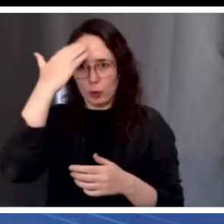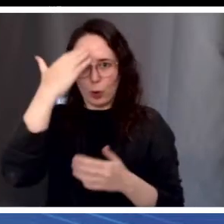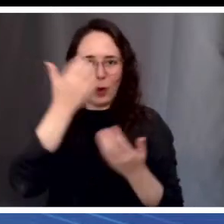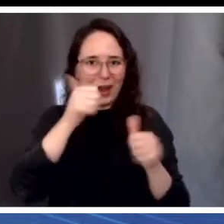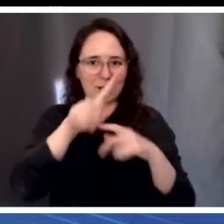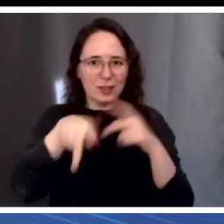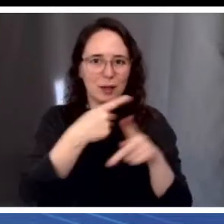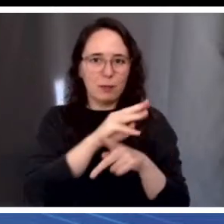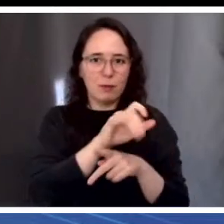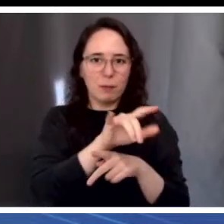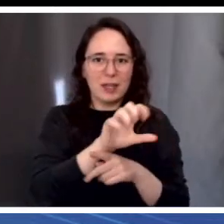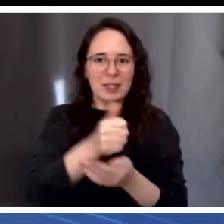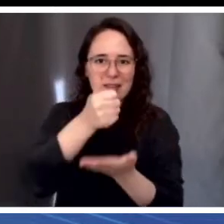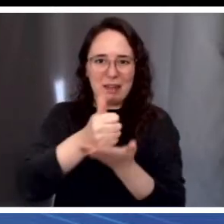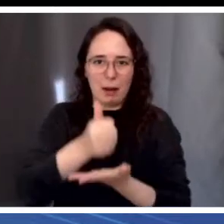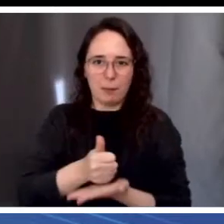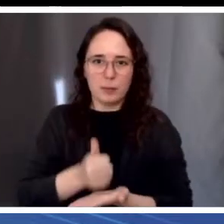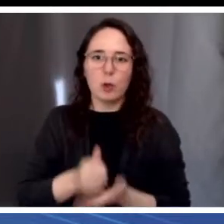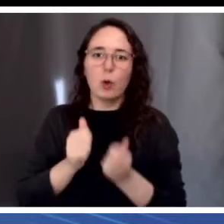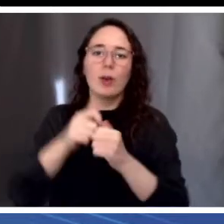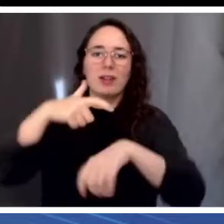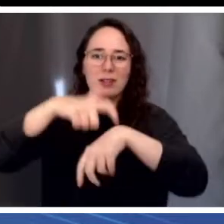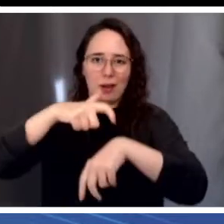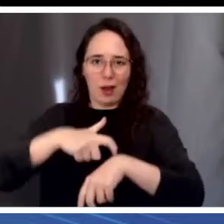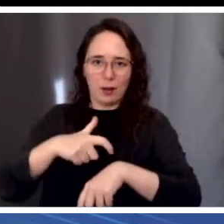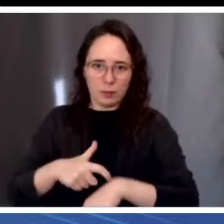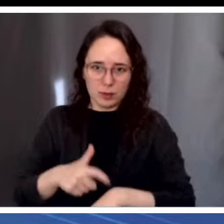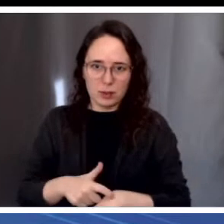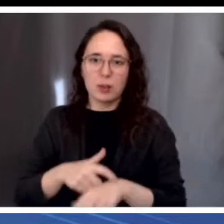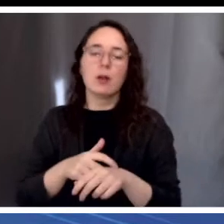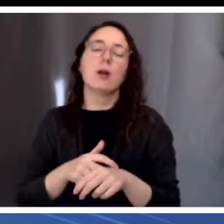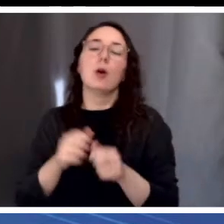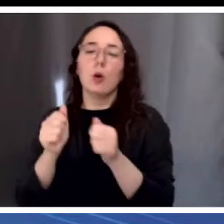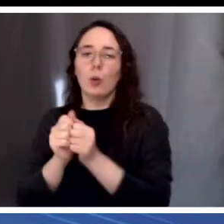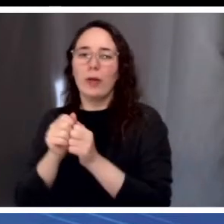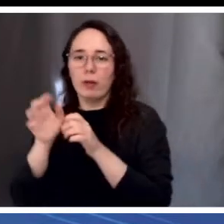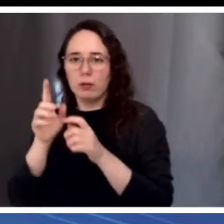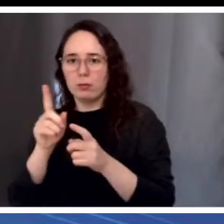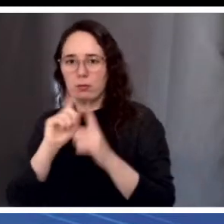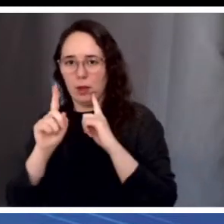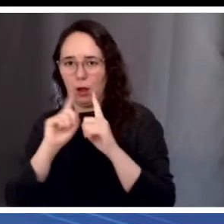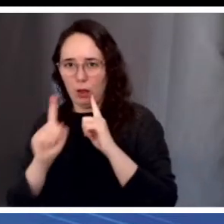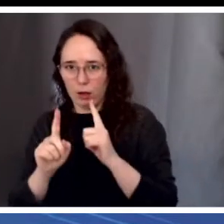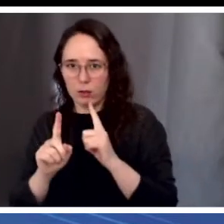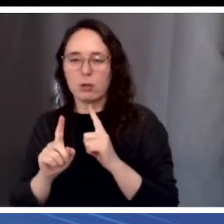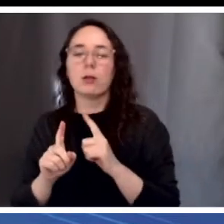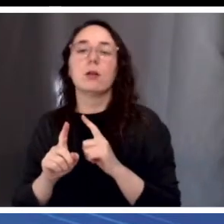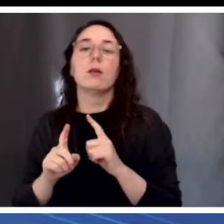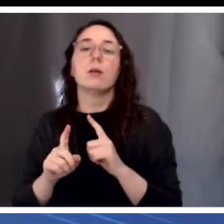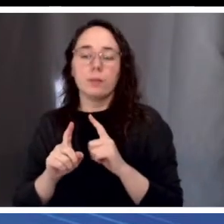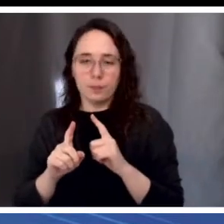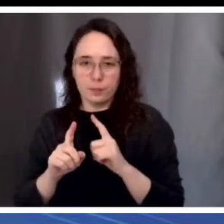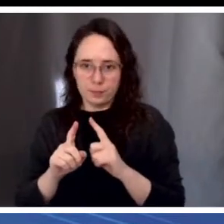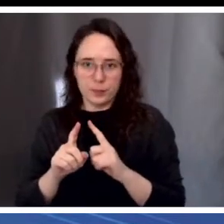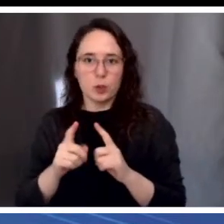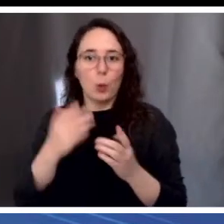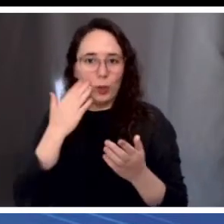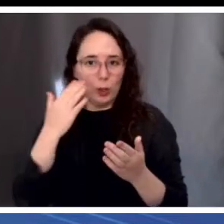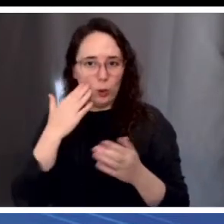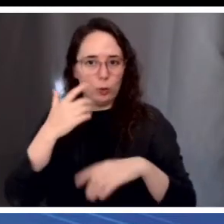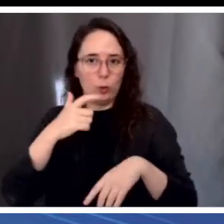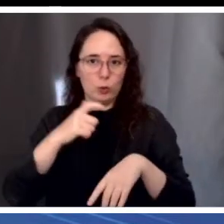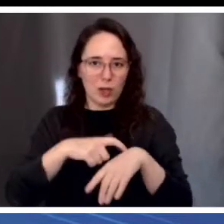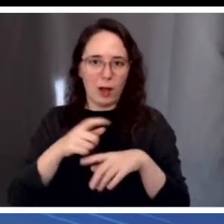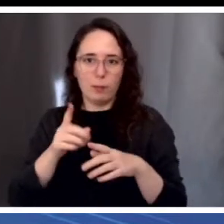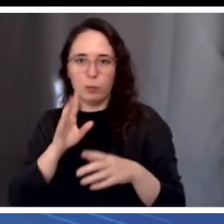at the stamped media time code, the transcript, we're then hiring an audio description writer, who does